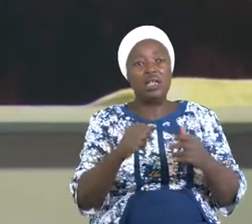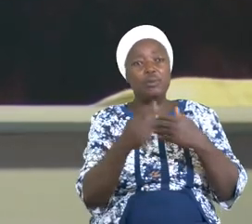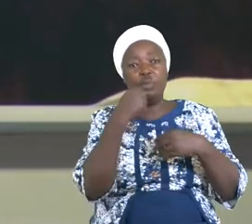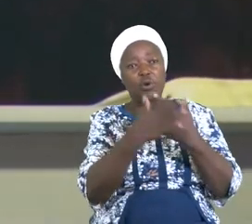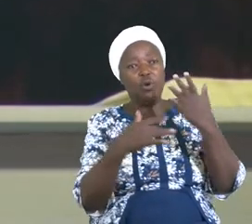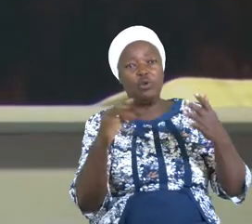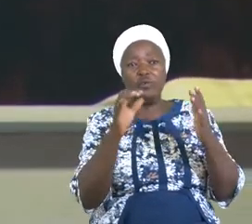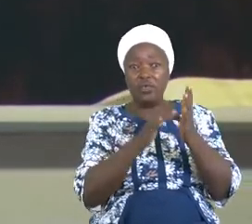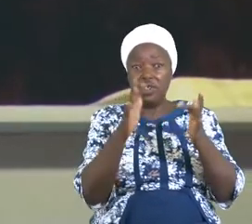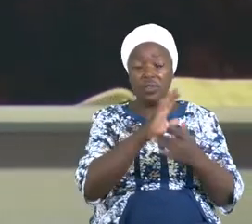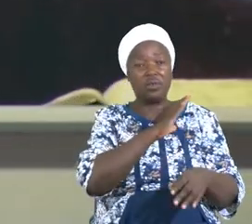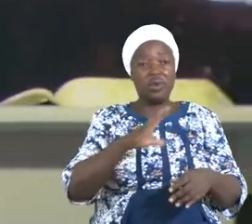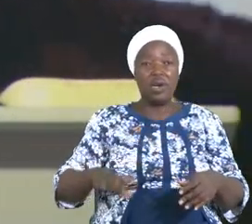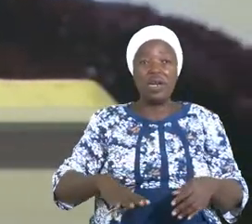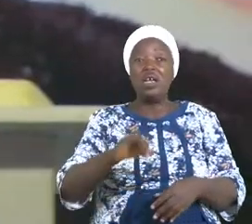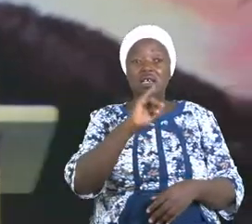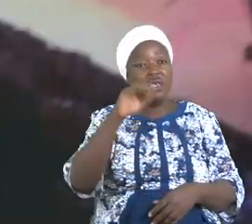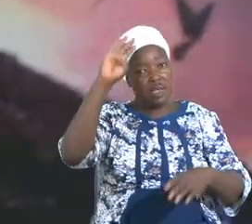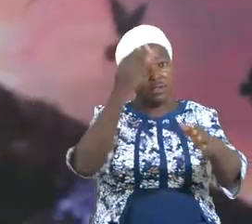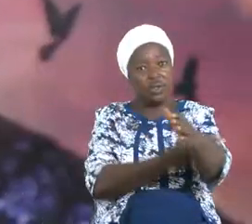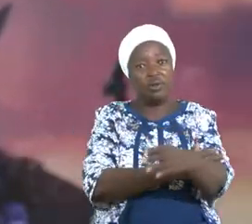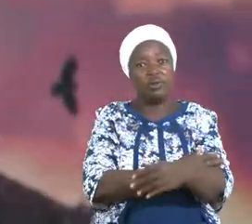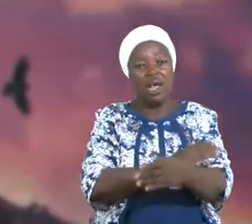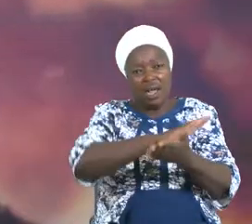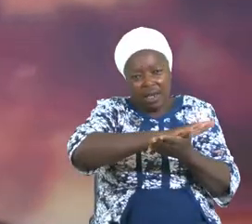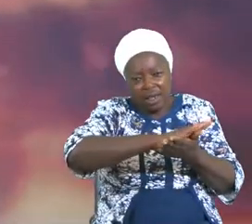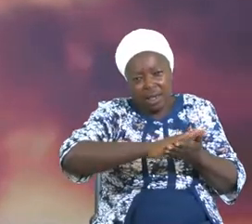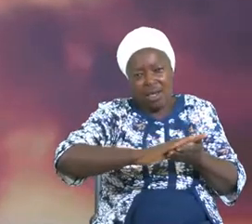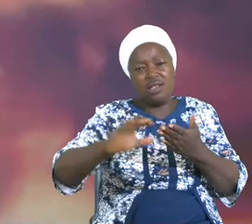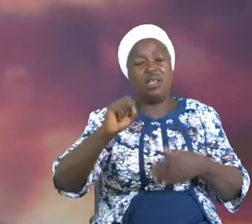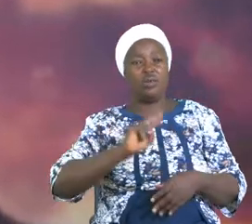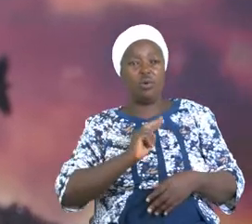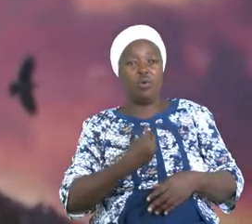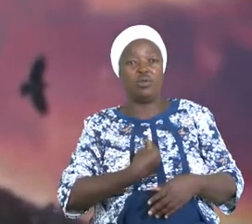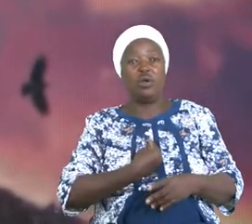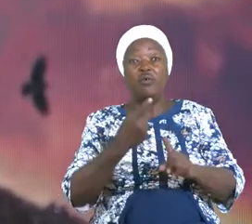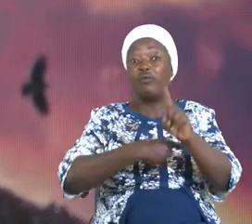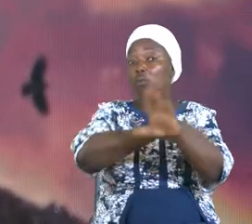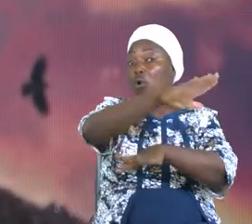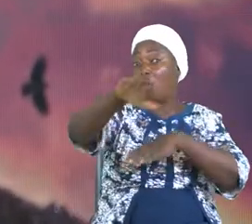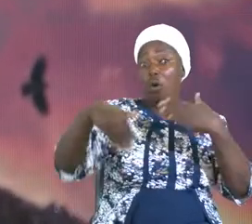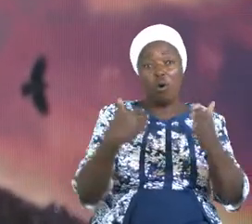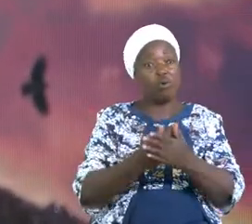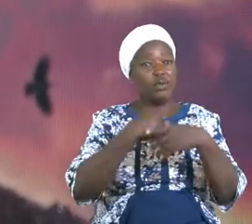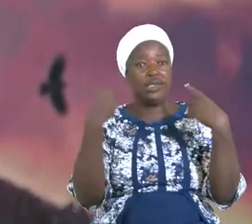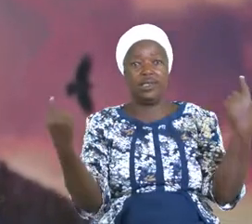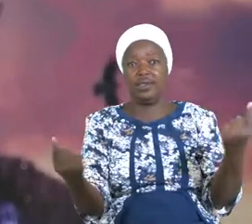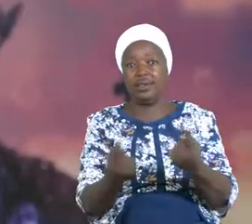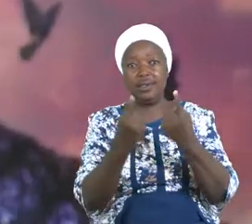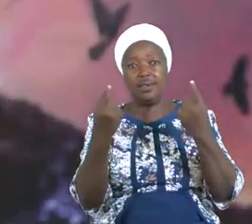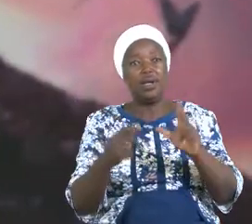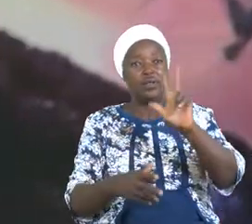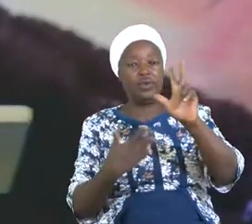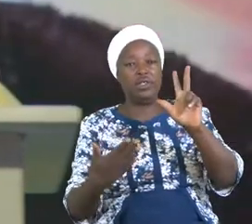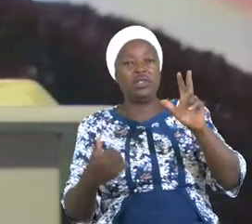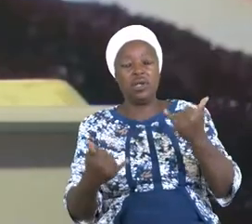Jesus Christ, his Son, cleanseth us from all sin. Three things. Number